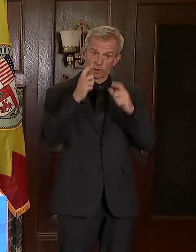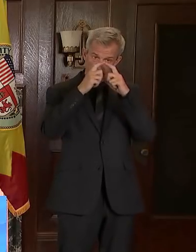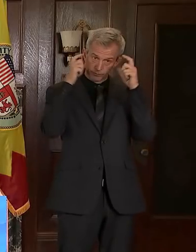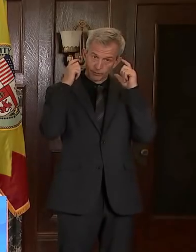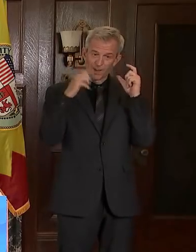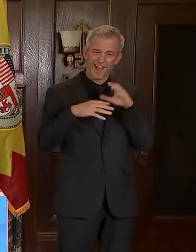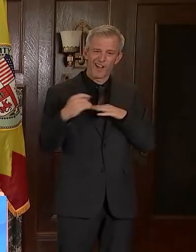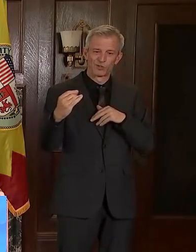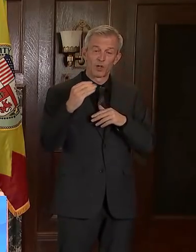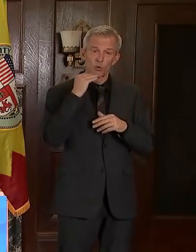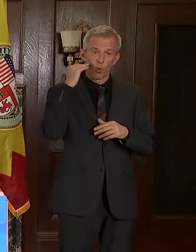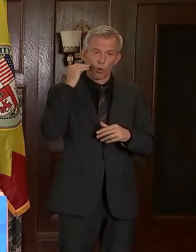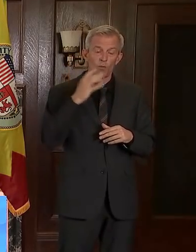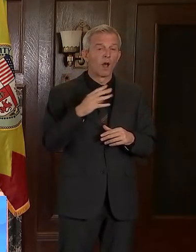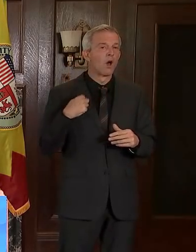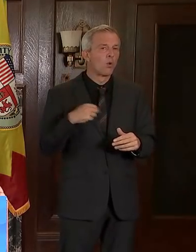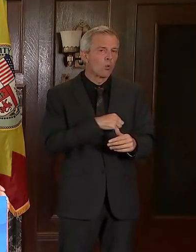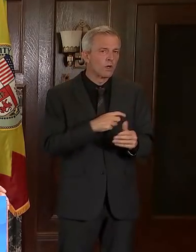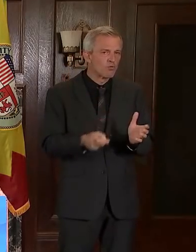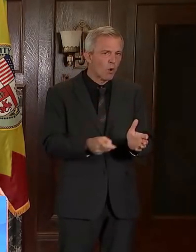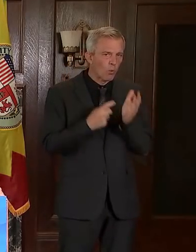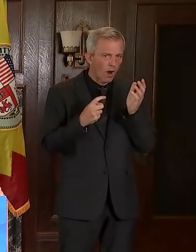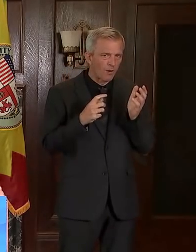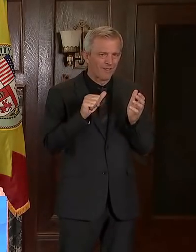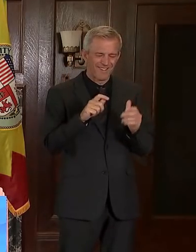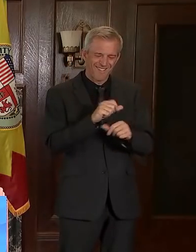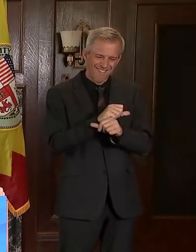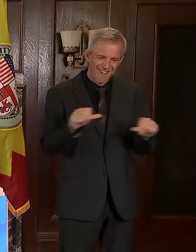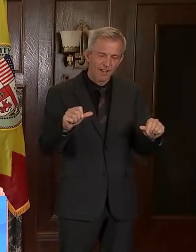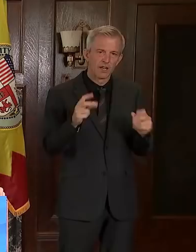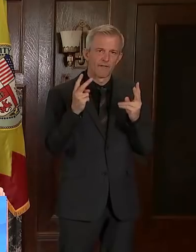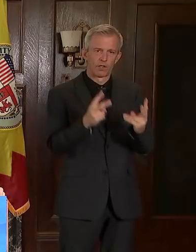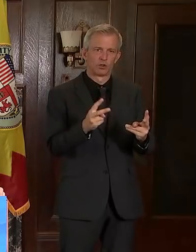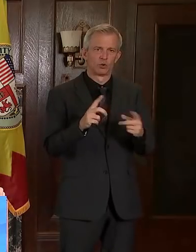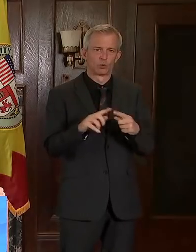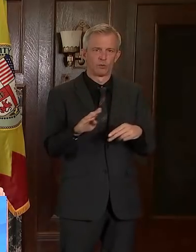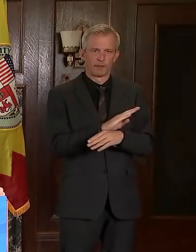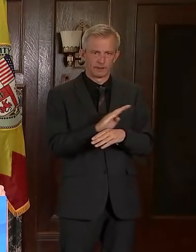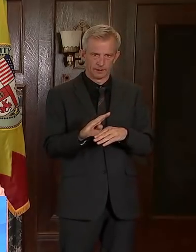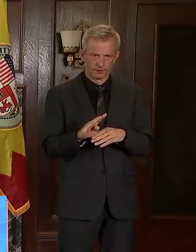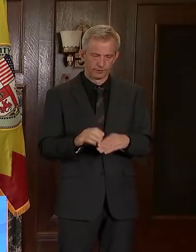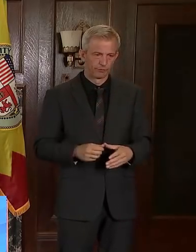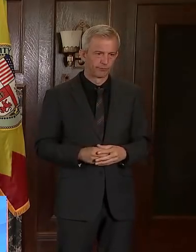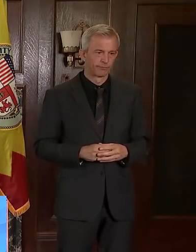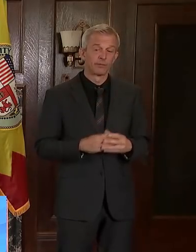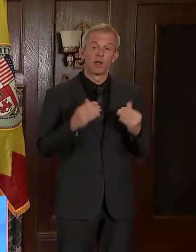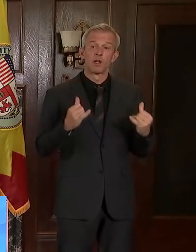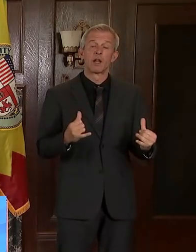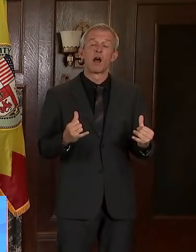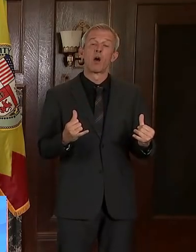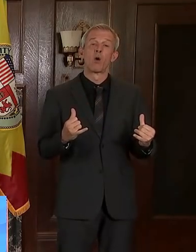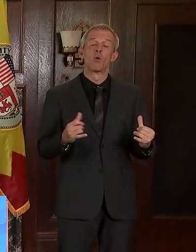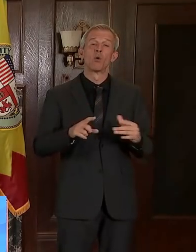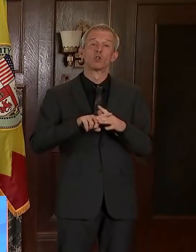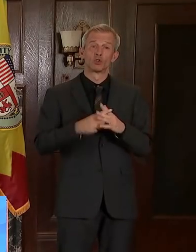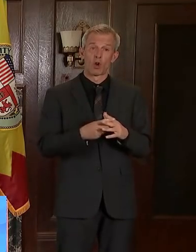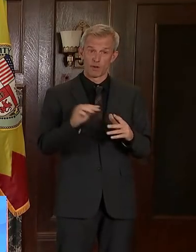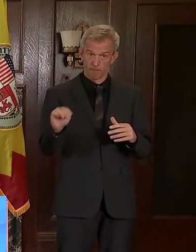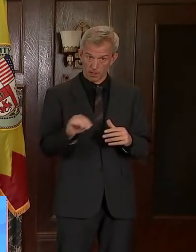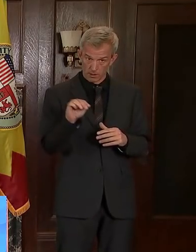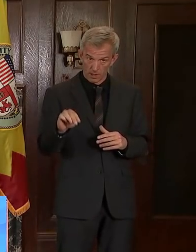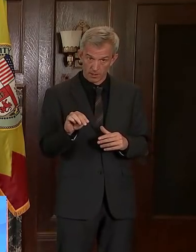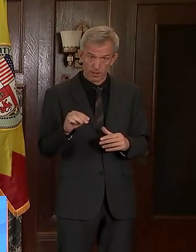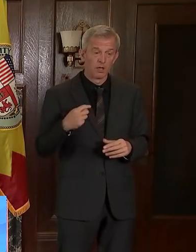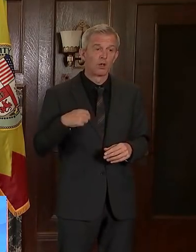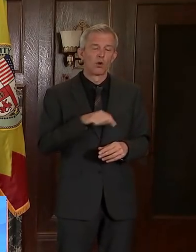homes, and we require them, remember, at any visits to essential businesses. And now, starting on Monday, we are